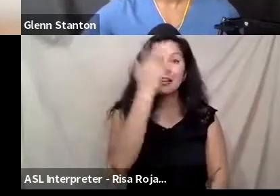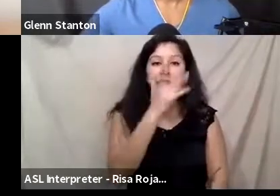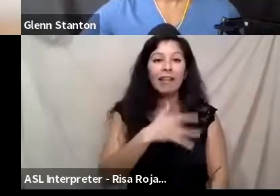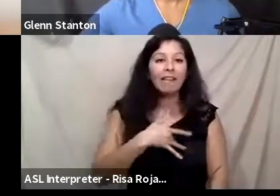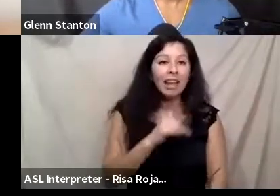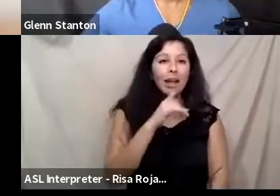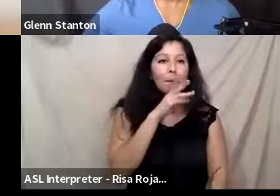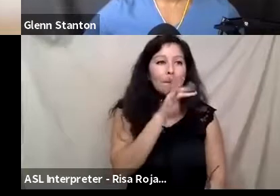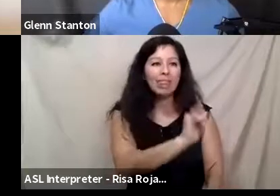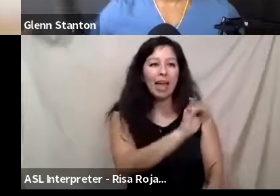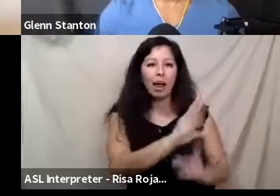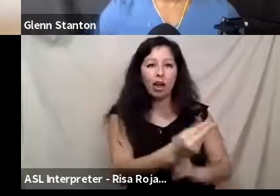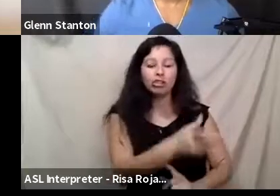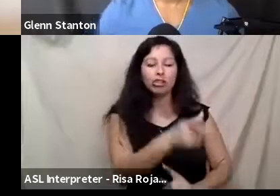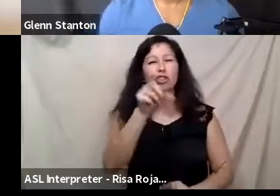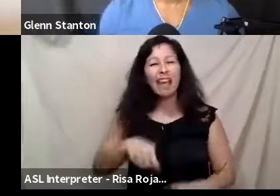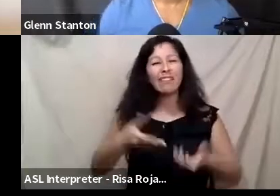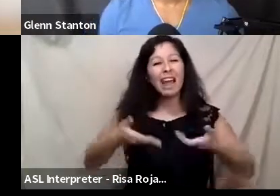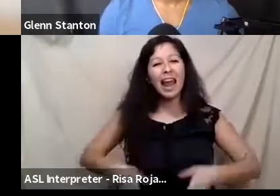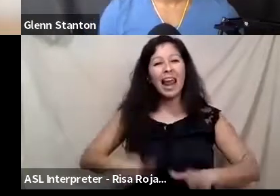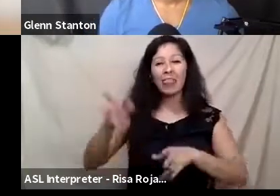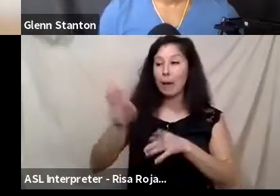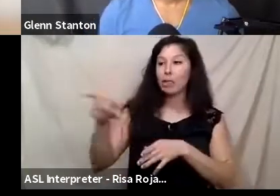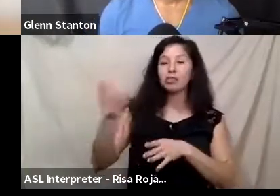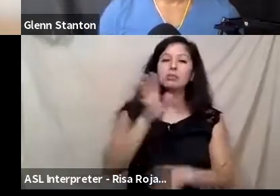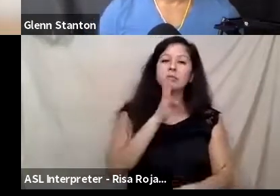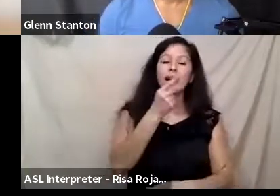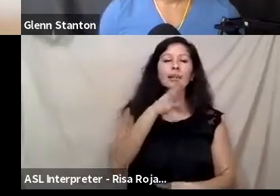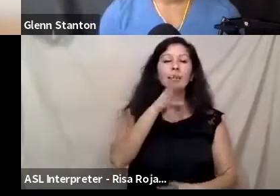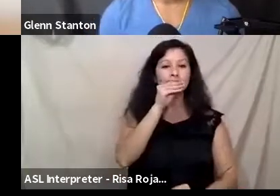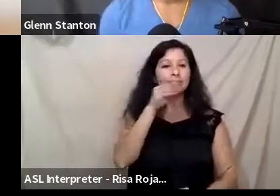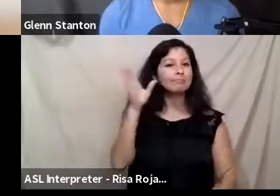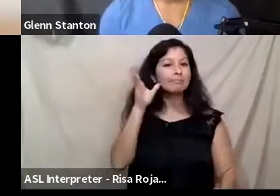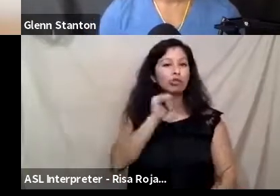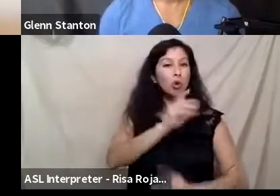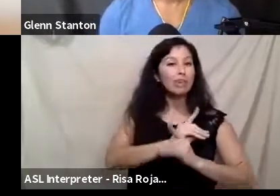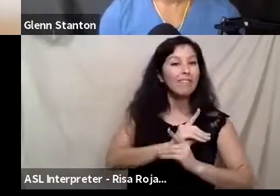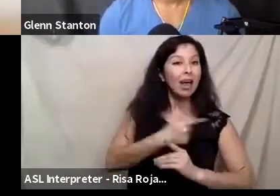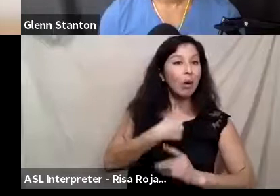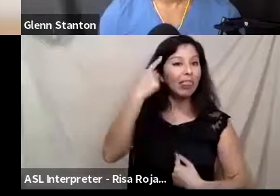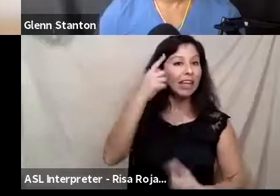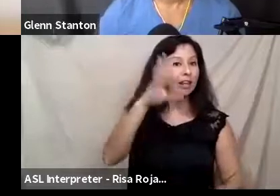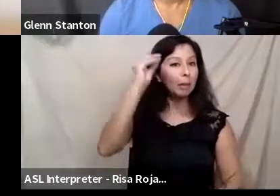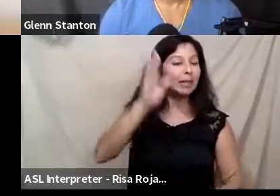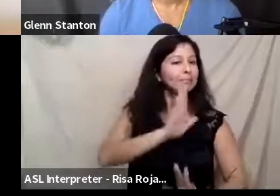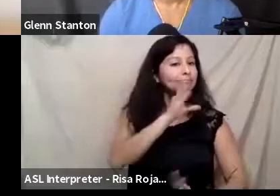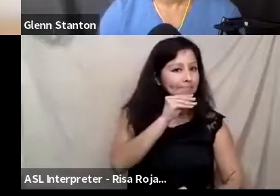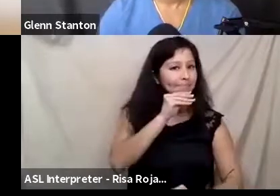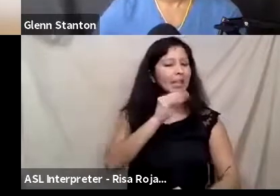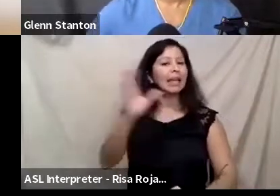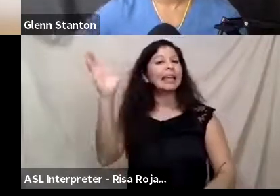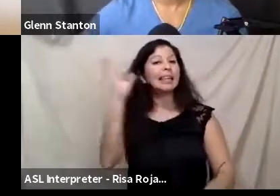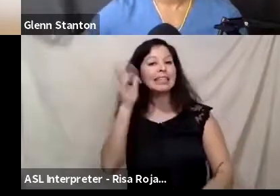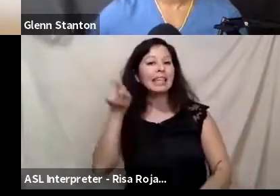individual. And so I think you have to allow that person to just talk, and don't try to defend it. Just let them talk so you can try to